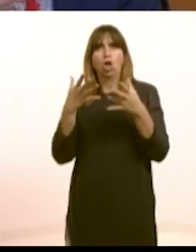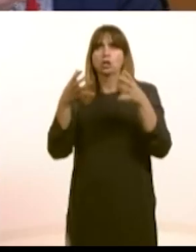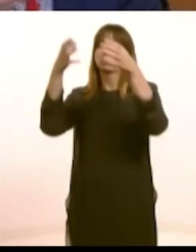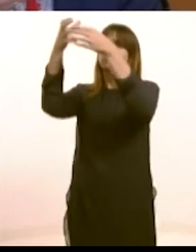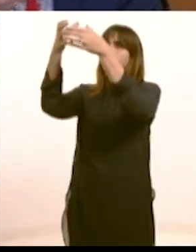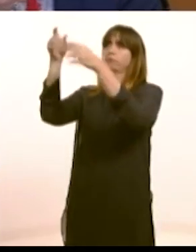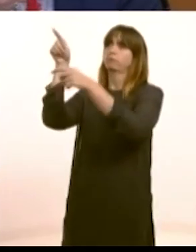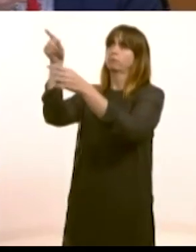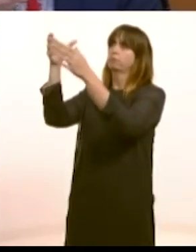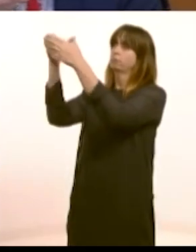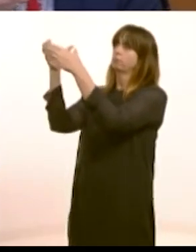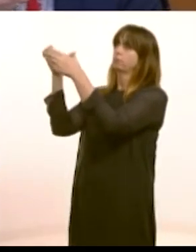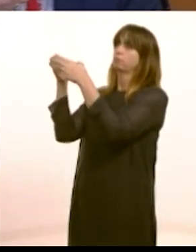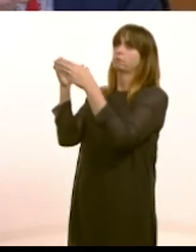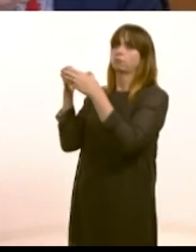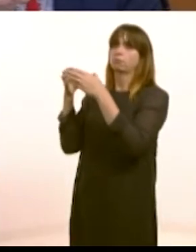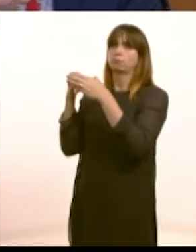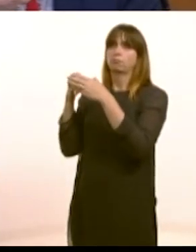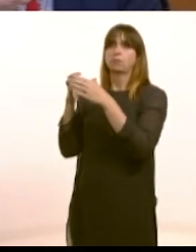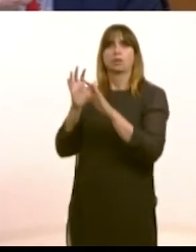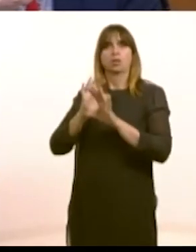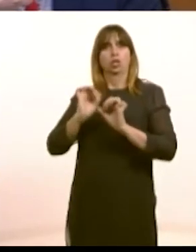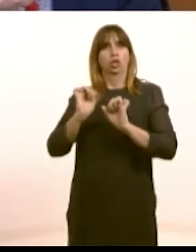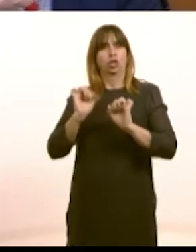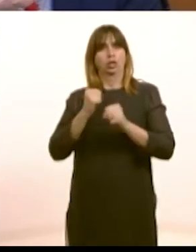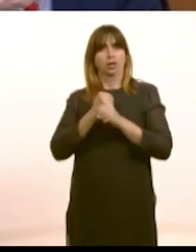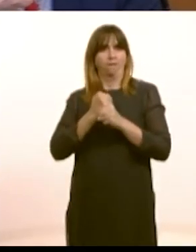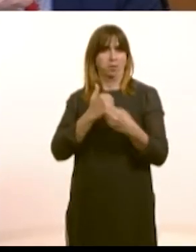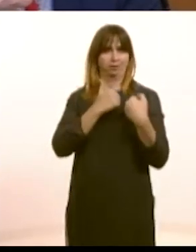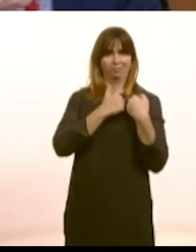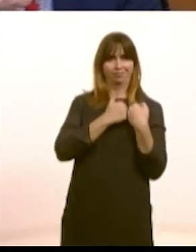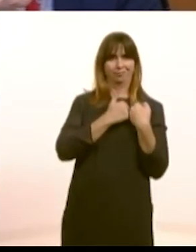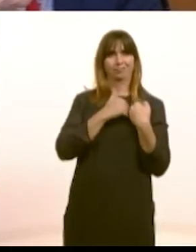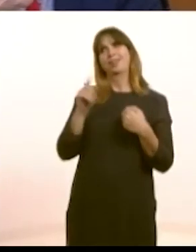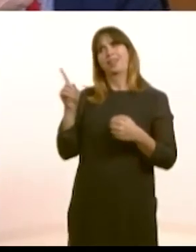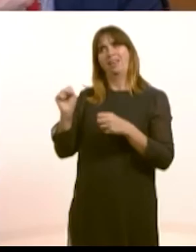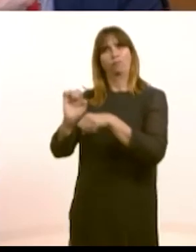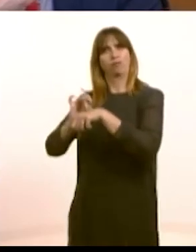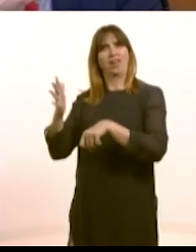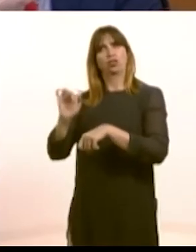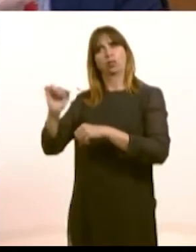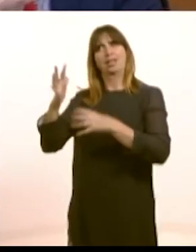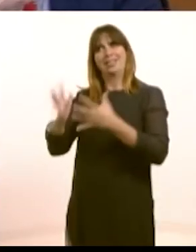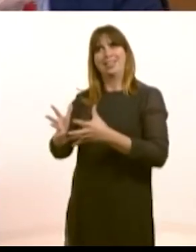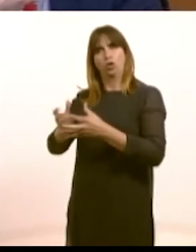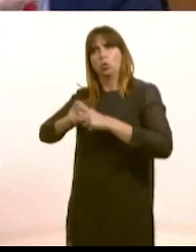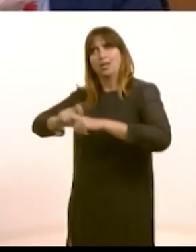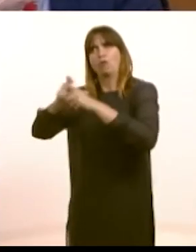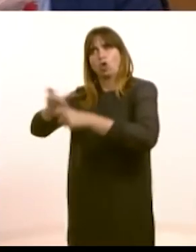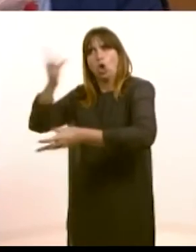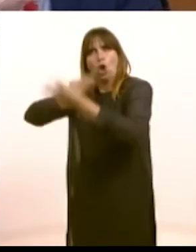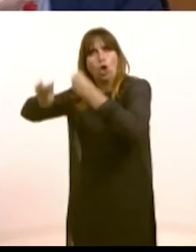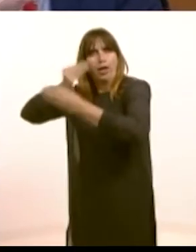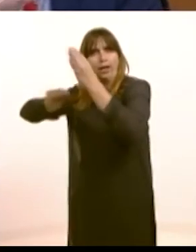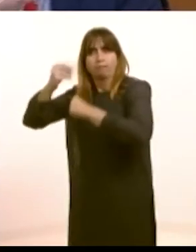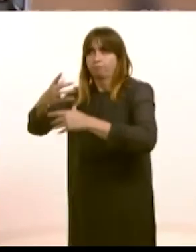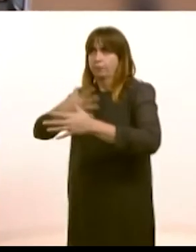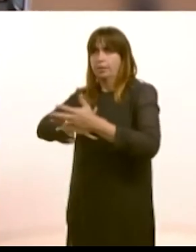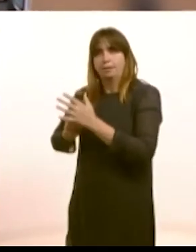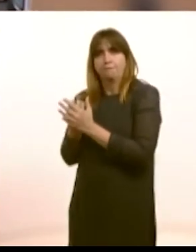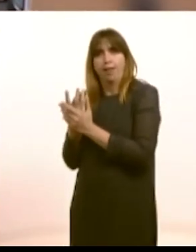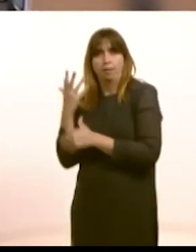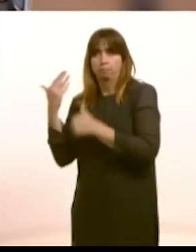of themselves not devolved, if I can put it that way, and have their own requirements for CPD. But if that is an issue, then it's something, of course, that